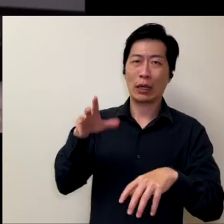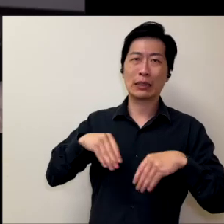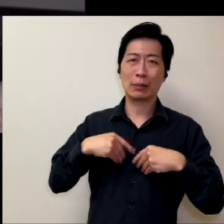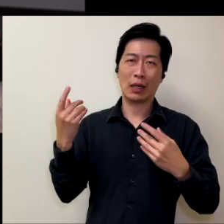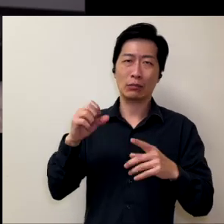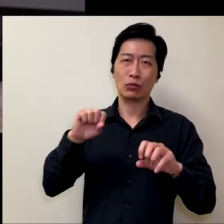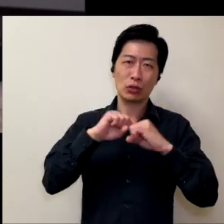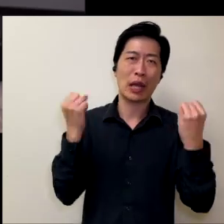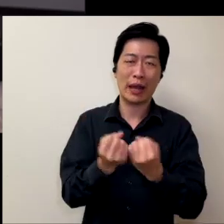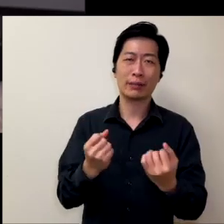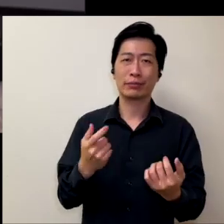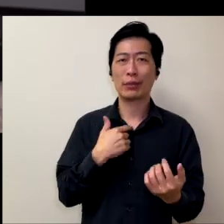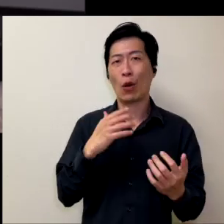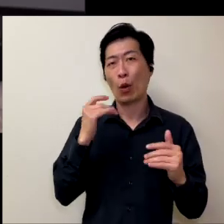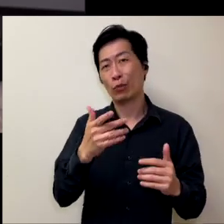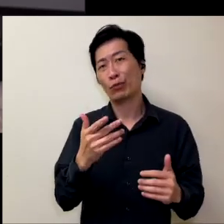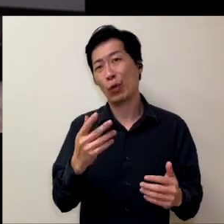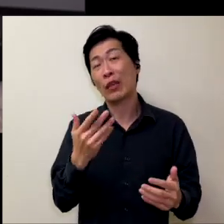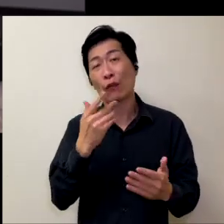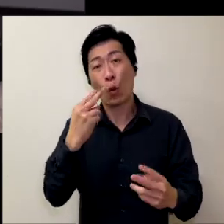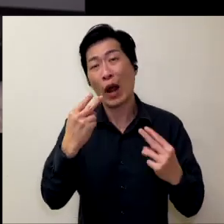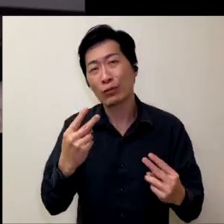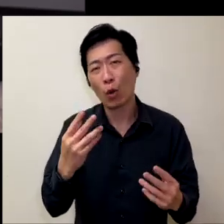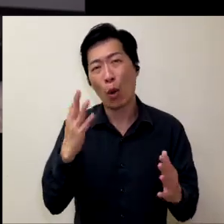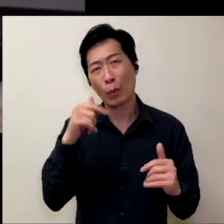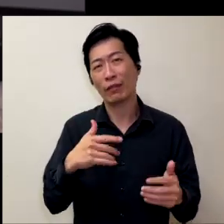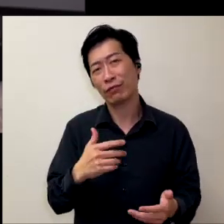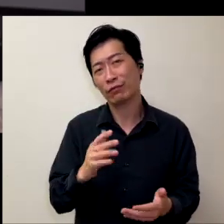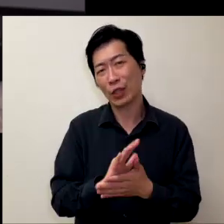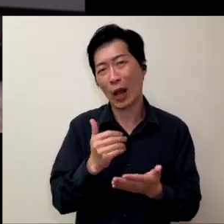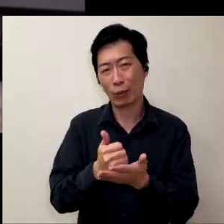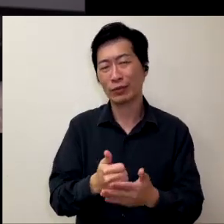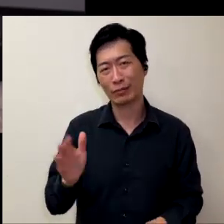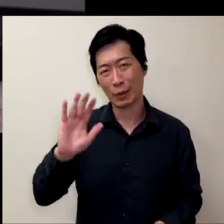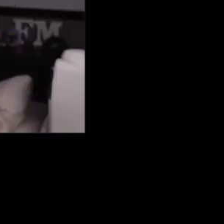change goes and acceptance by society. I hope this video was helpful. Thank you so much for watching.